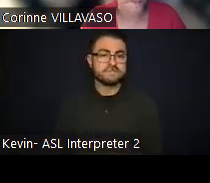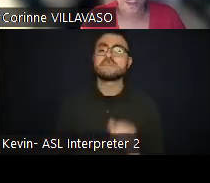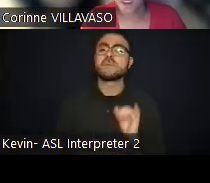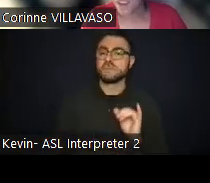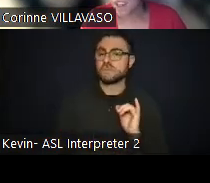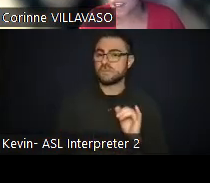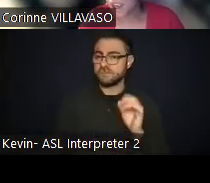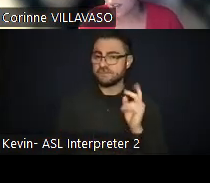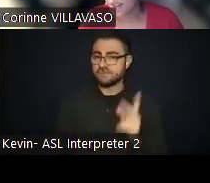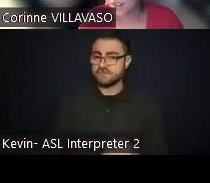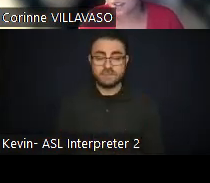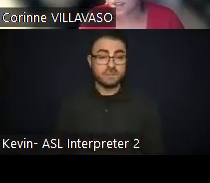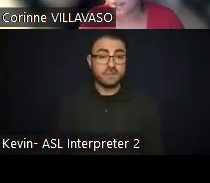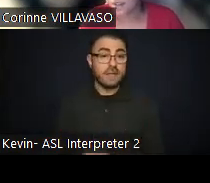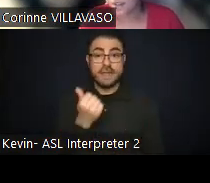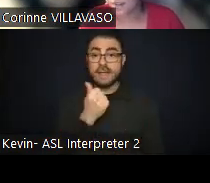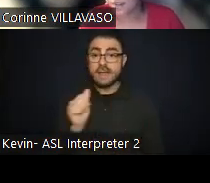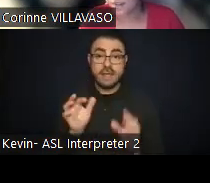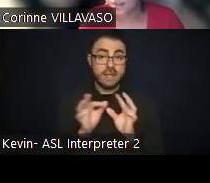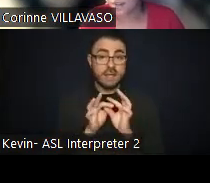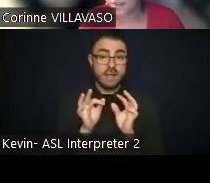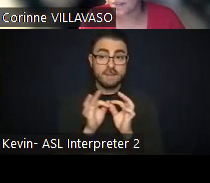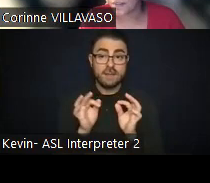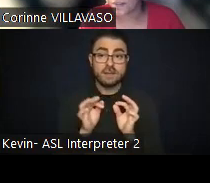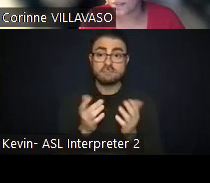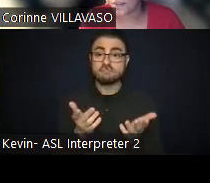Okay. Any comments?